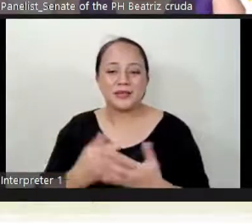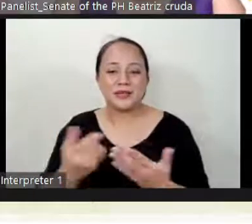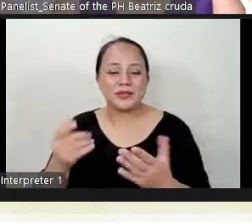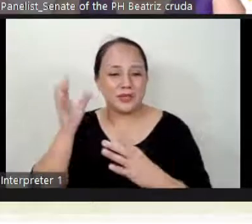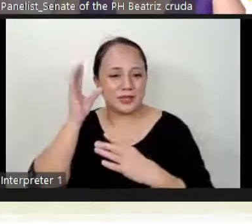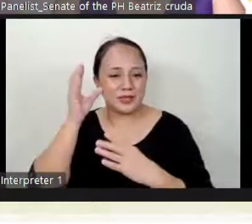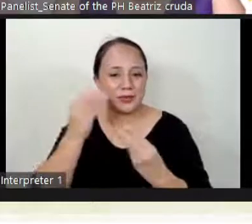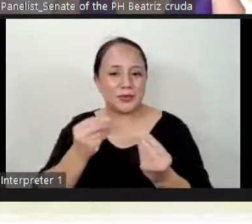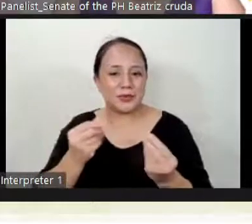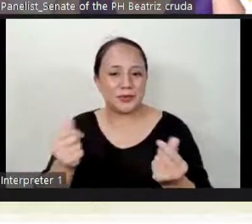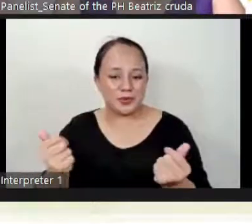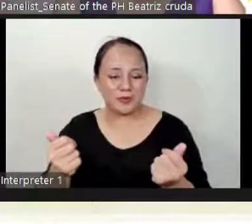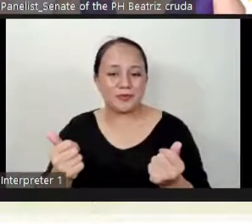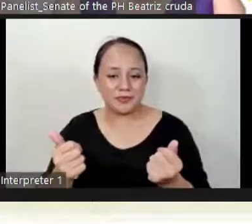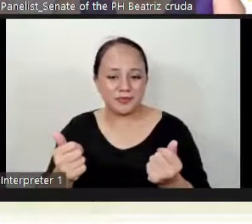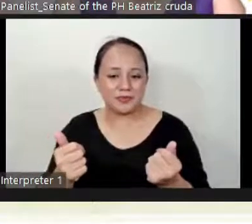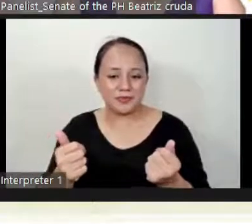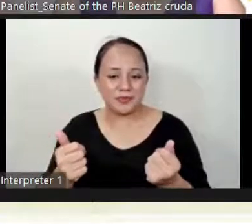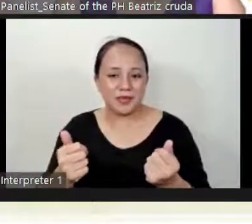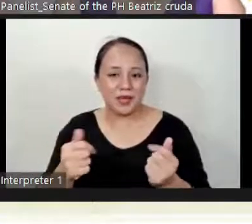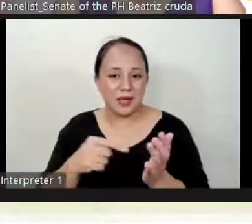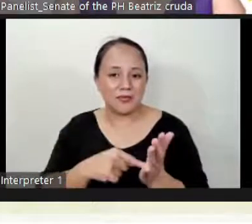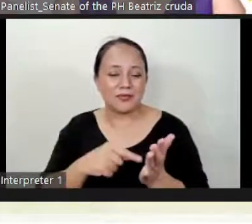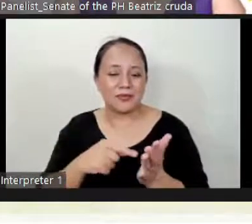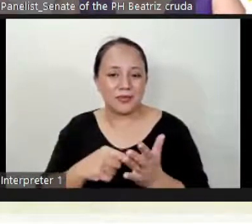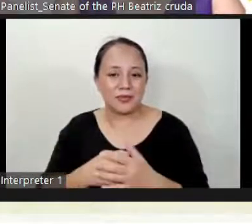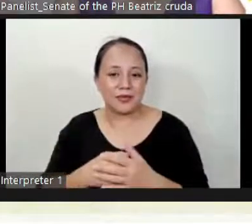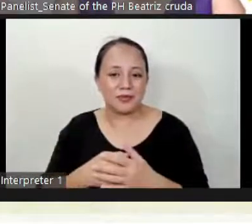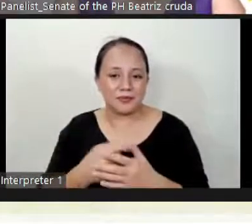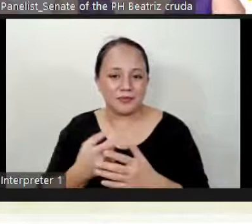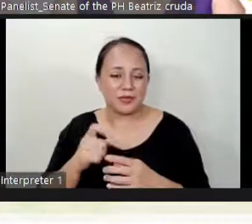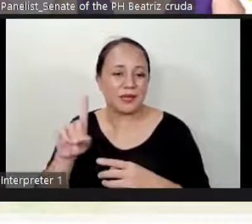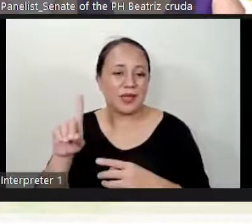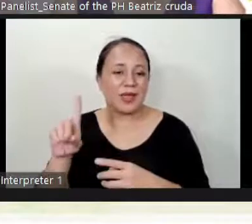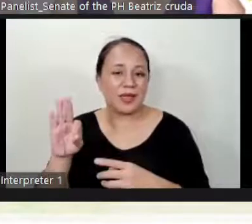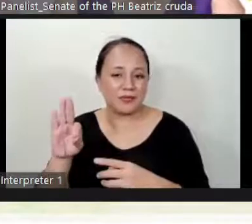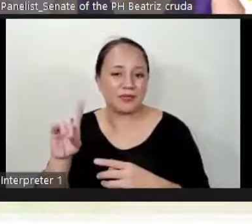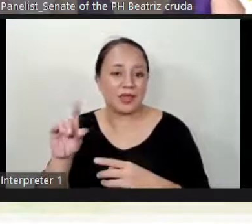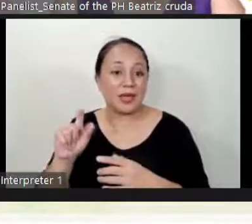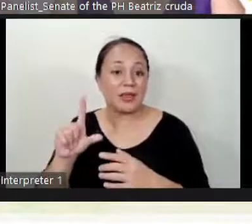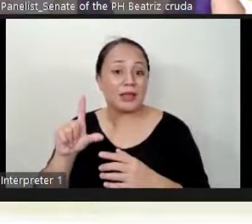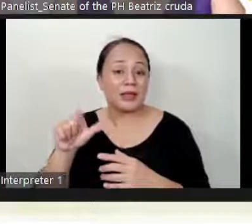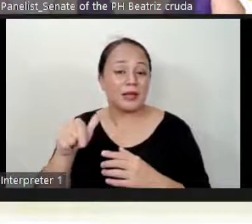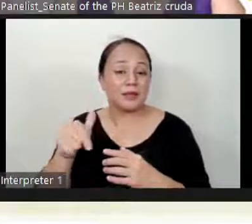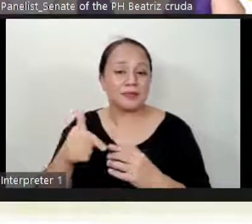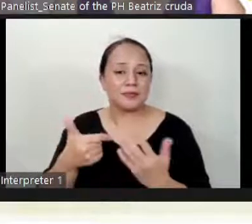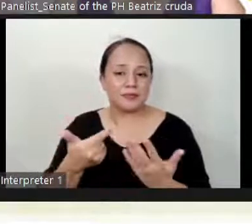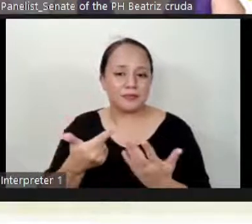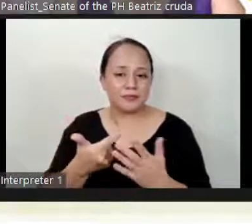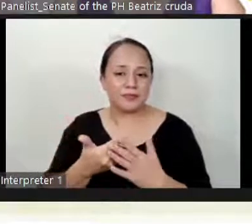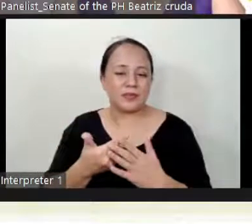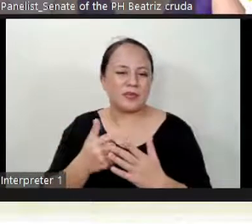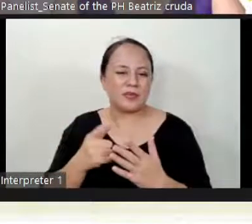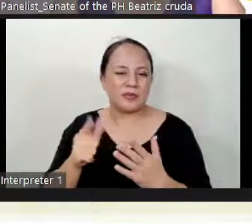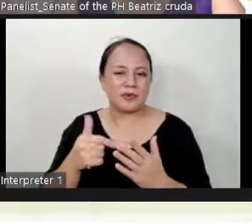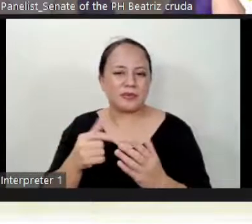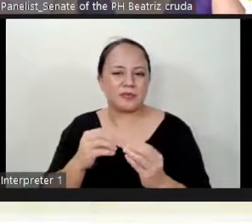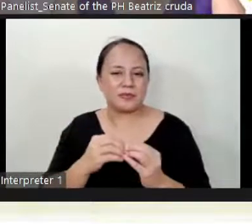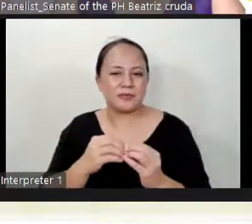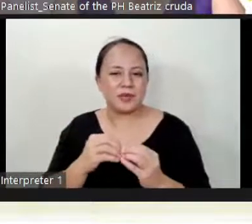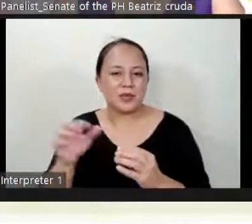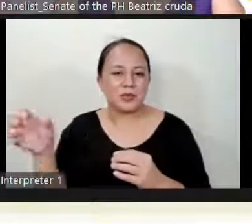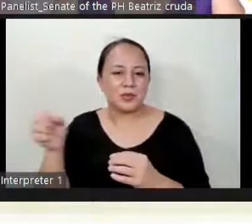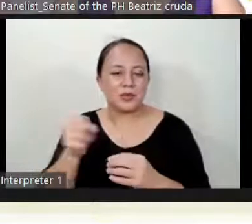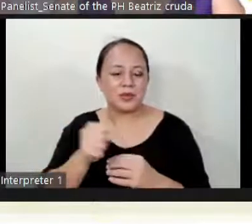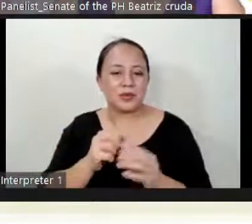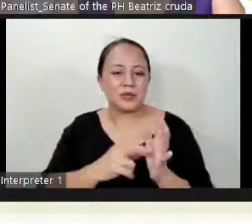cancer treatment affordable from the FDA. Later, we will hear from, or maybe we should call